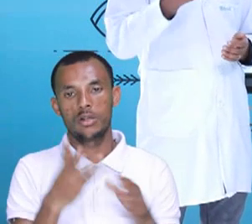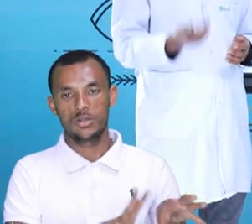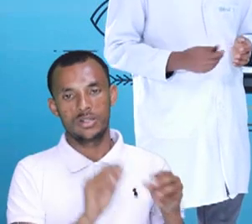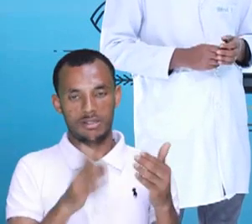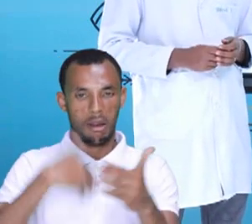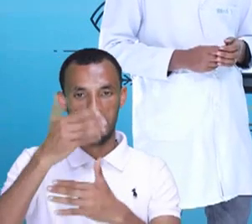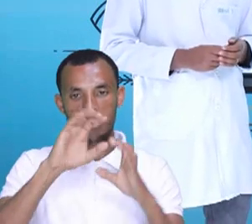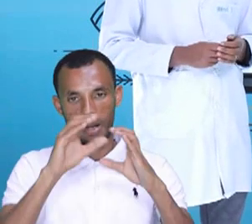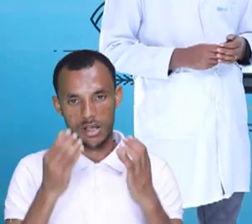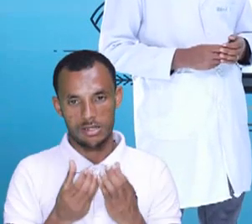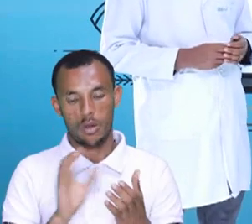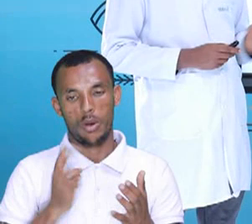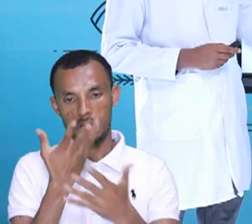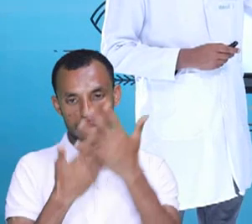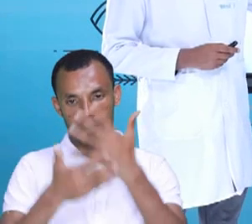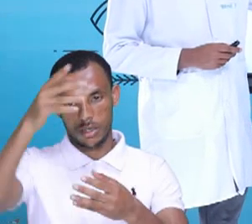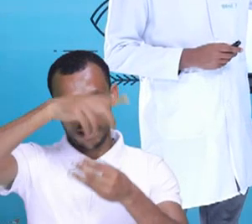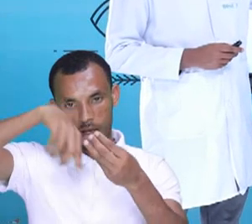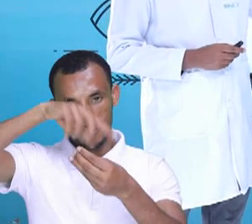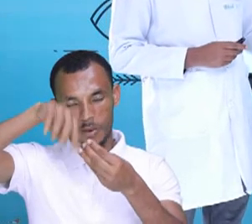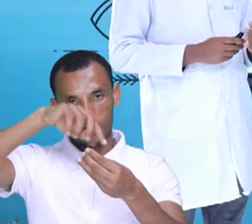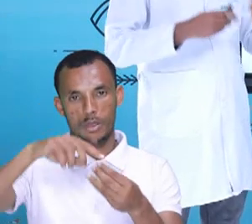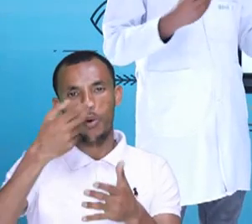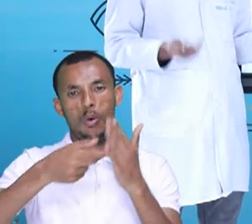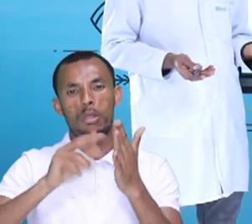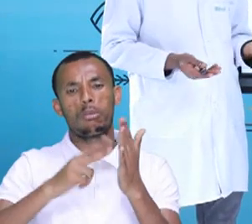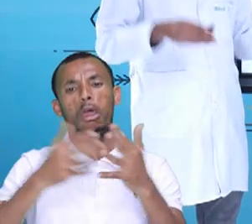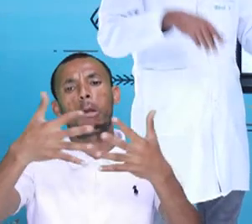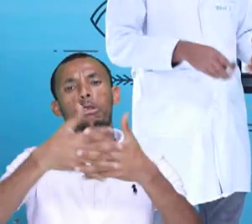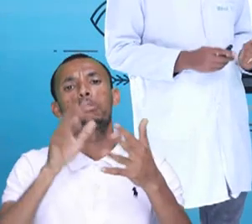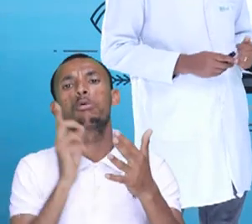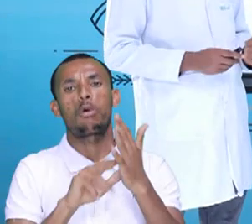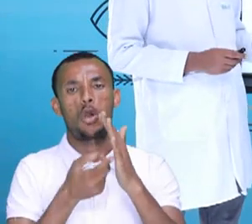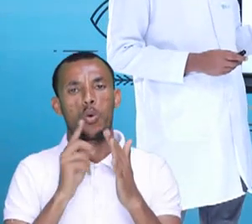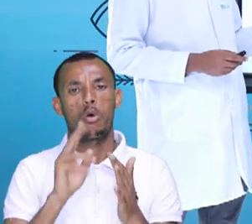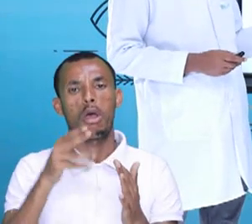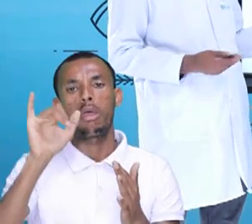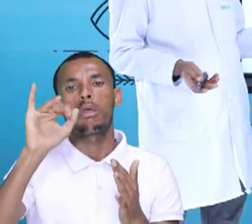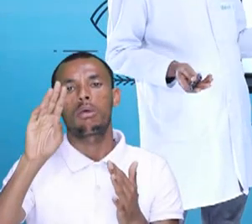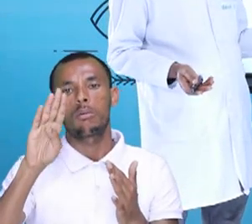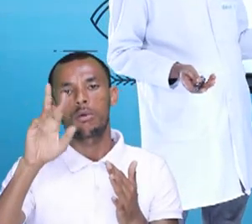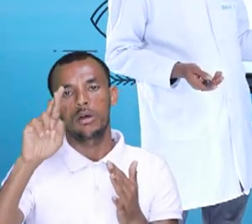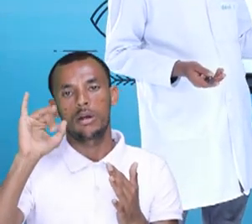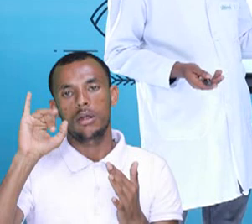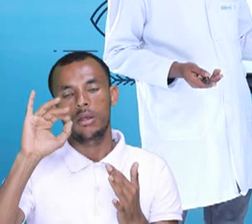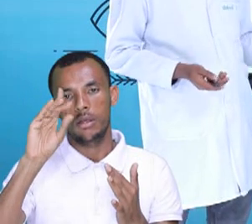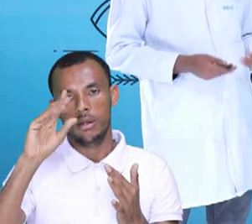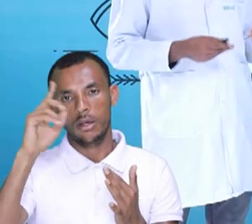Students, in the next class, discuss about what I mean by hybridization in detail, what I mean by